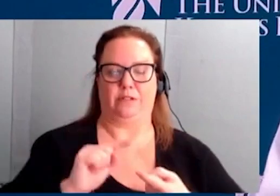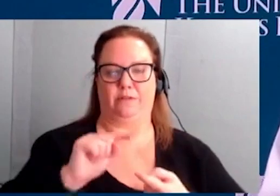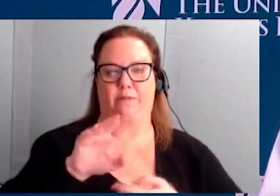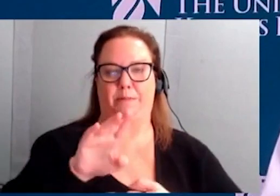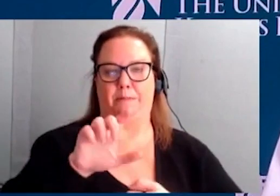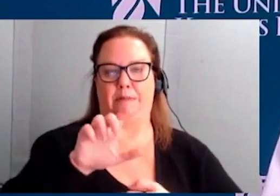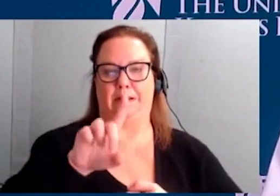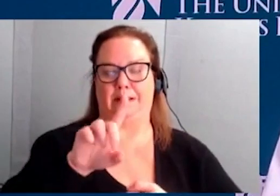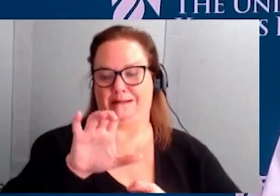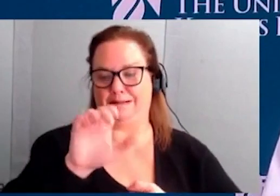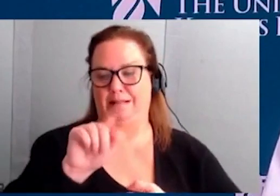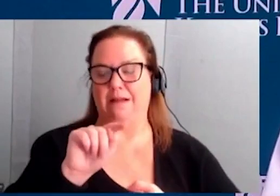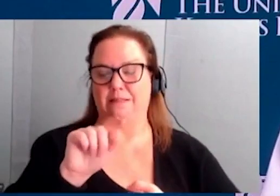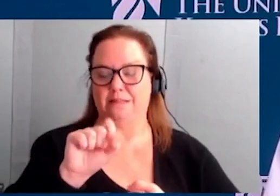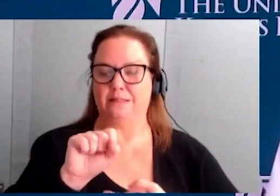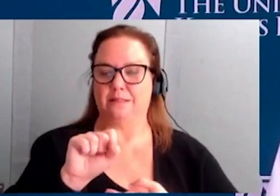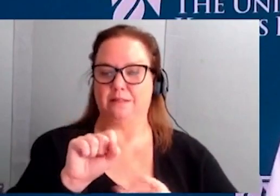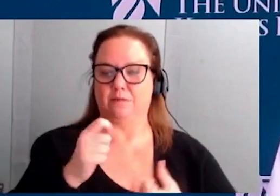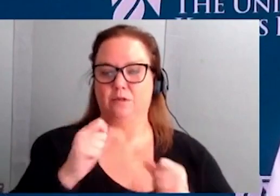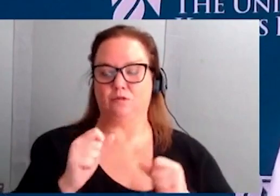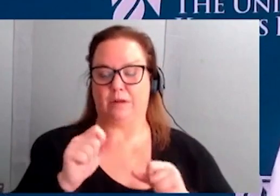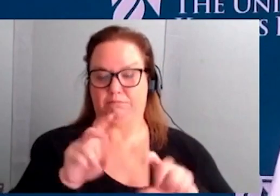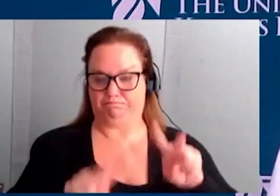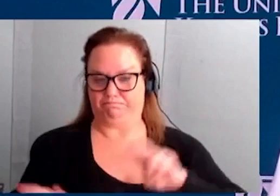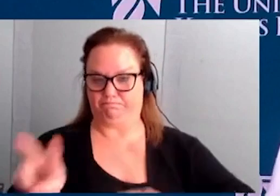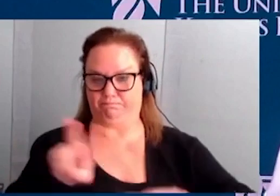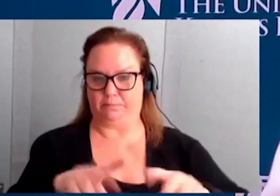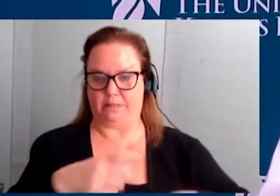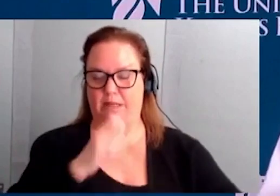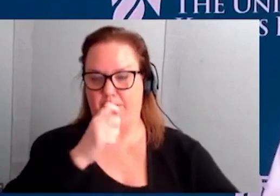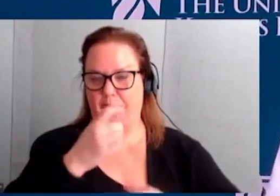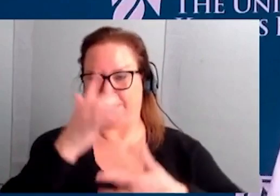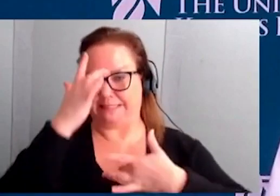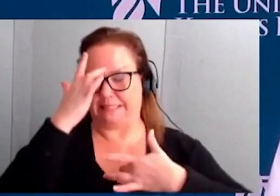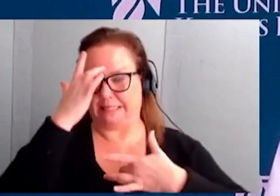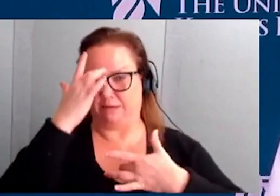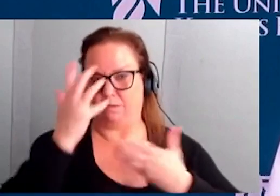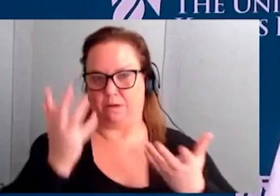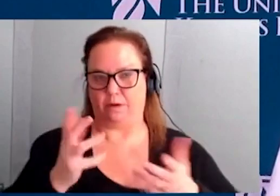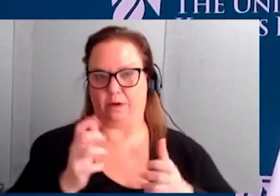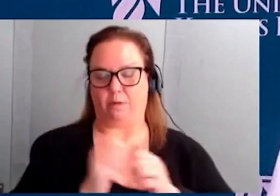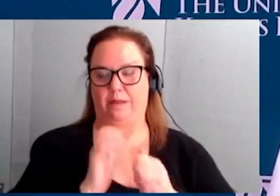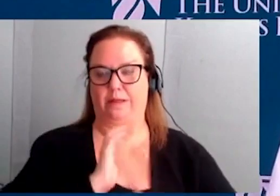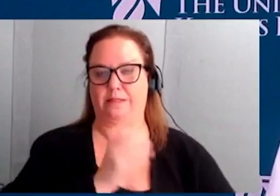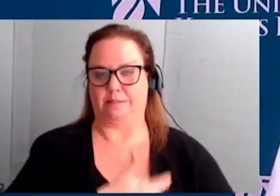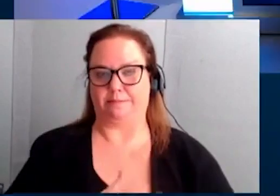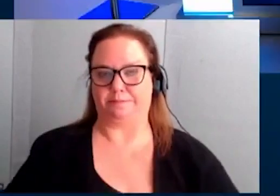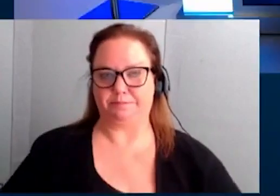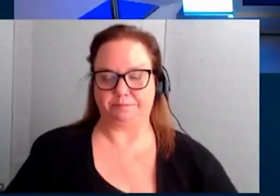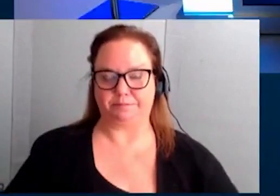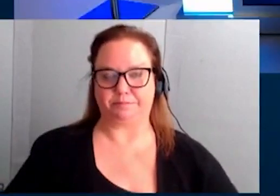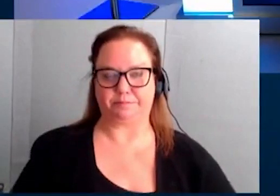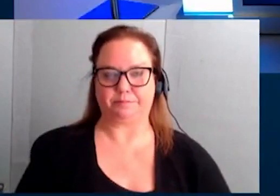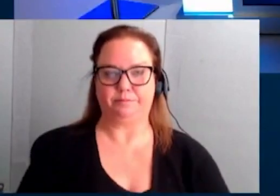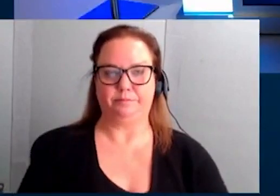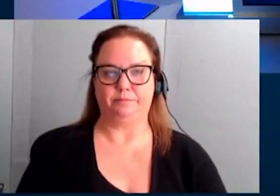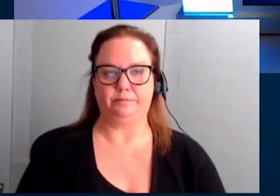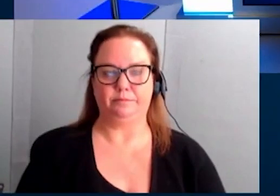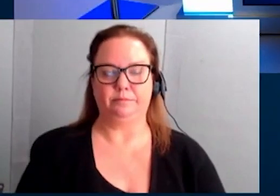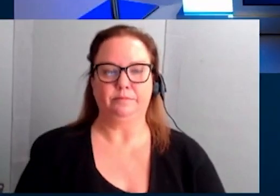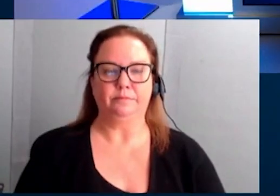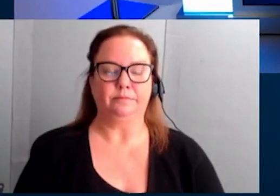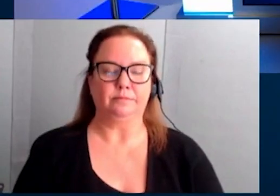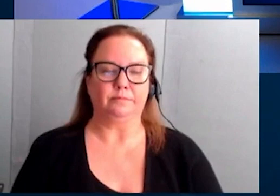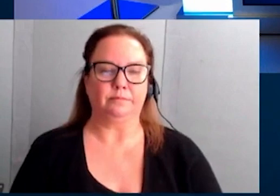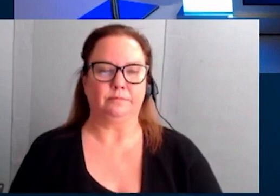And then we just watch very closely to make sure they're not becoming sicker while they're here with us in the hospital. And Dr. Parrish, one thing, and I